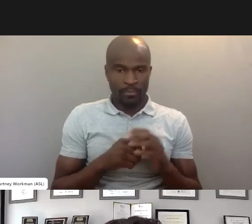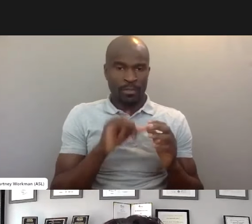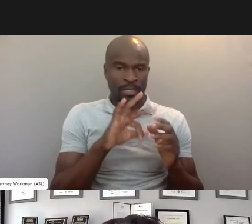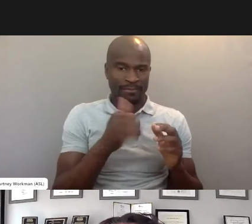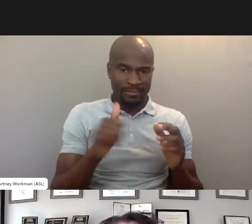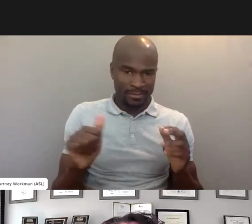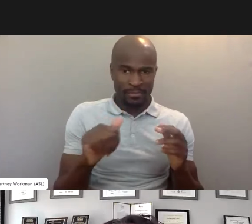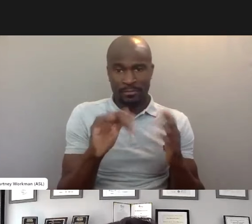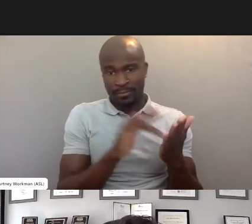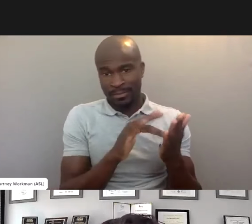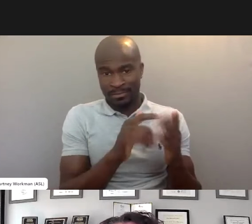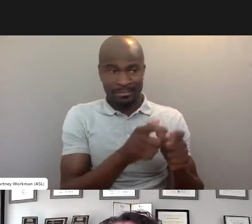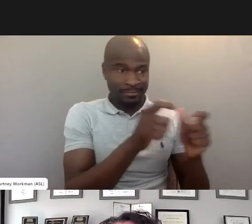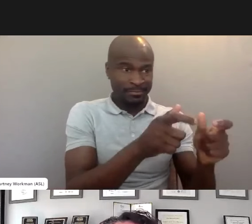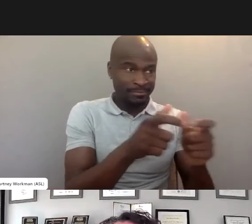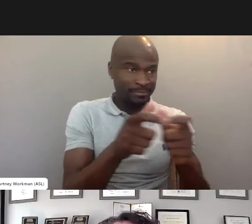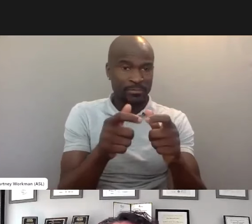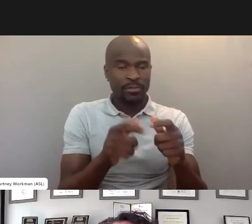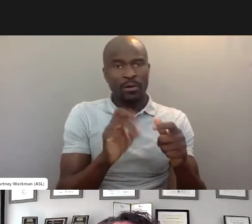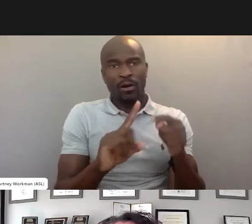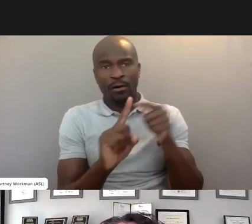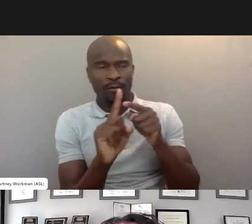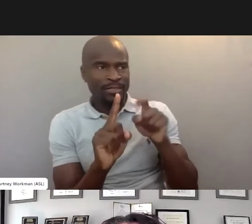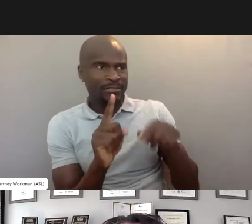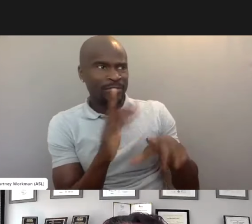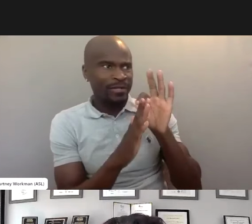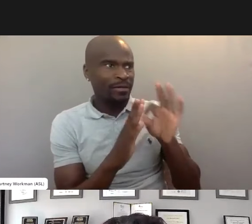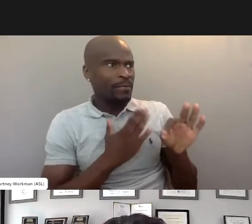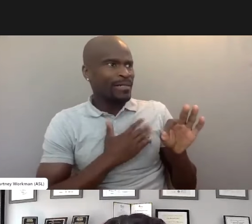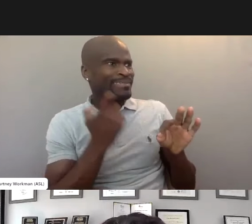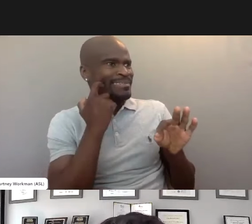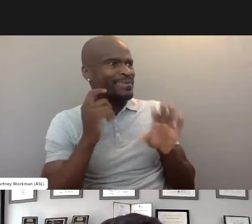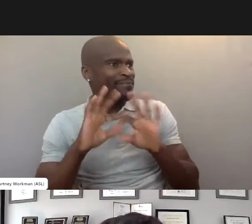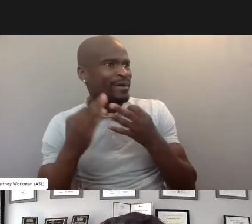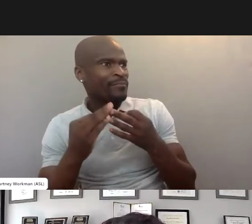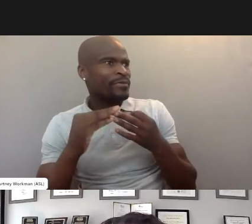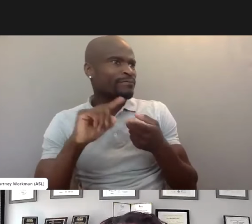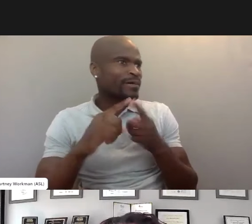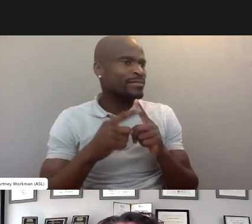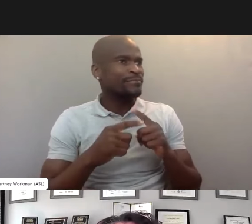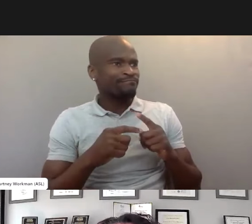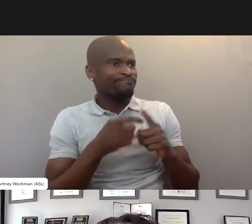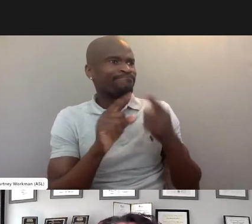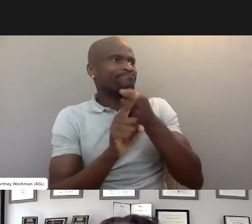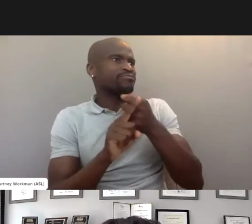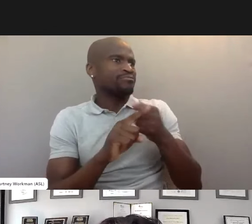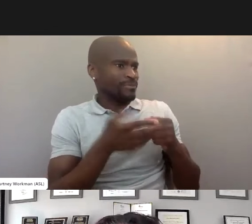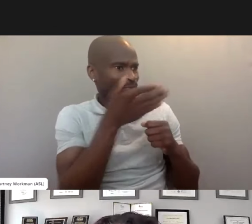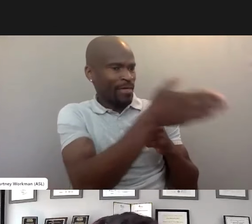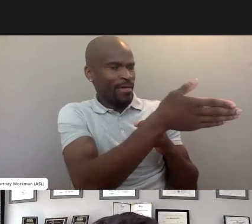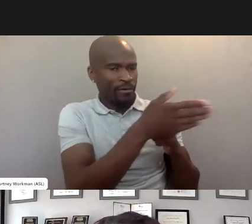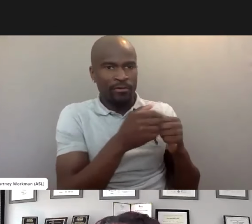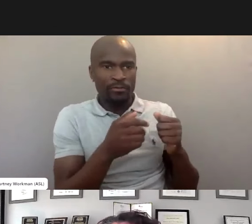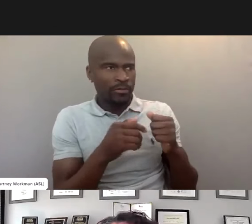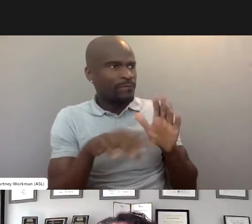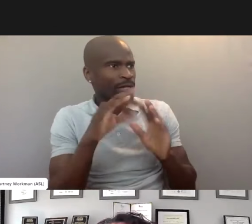those family members seeking information about their loved ones. So it's really sort of a crisis response kind of intervention that we